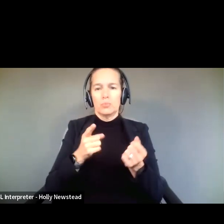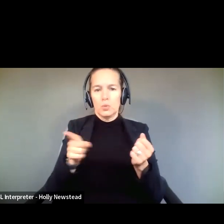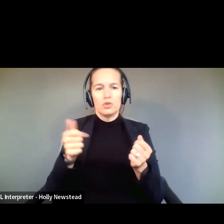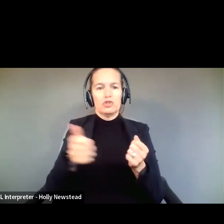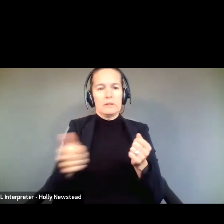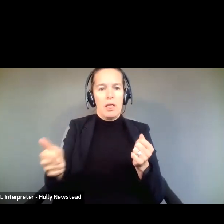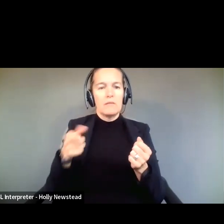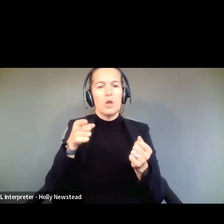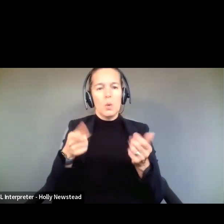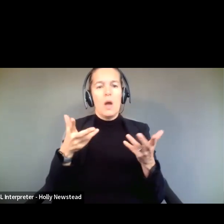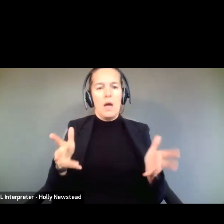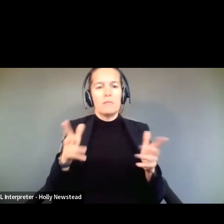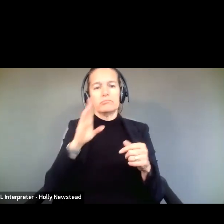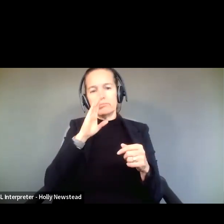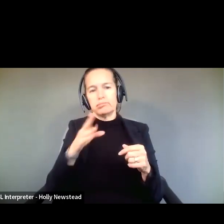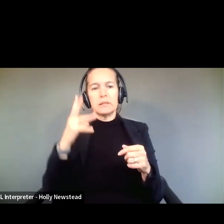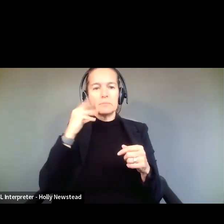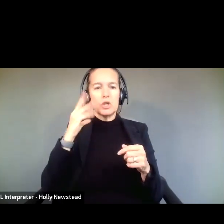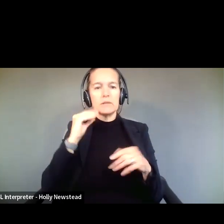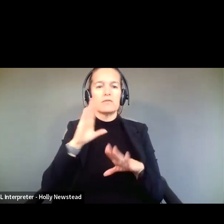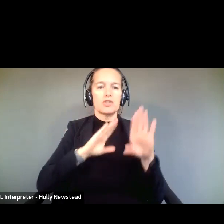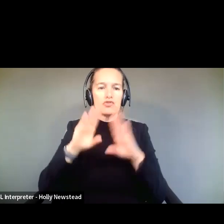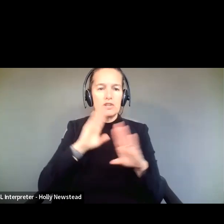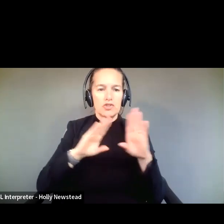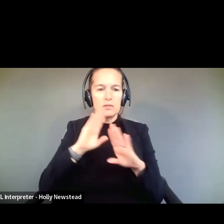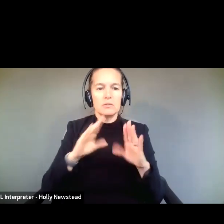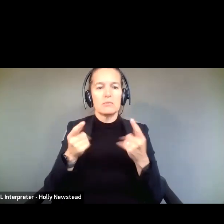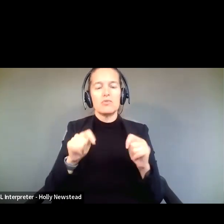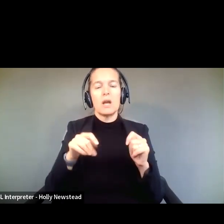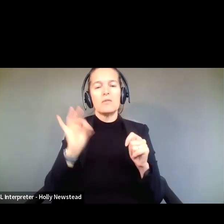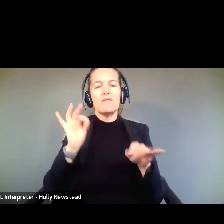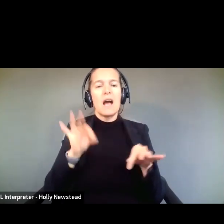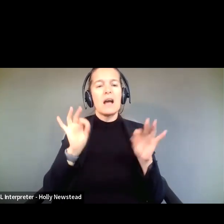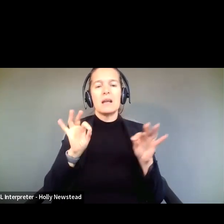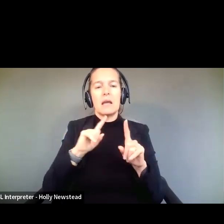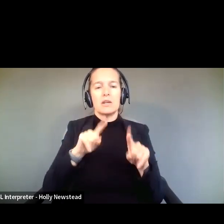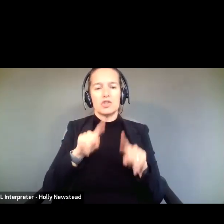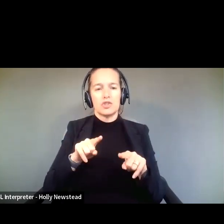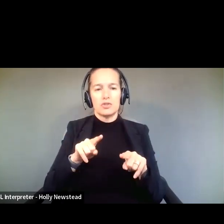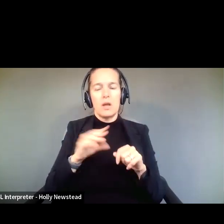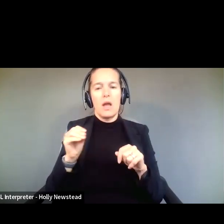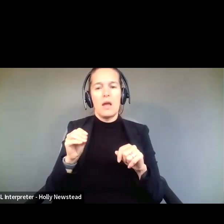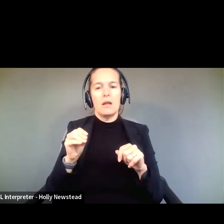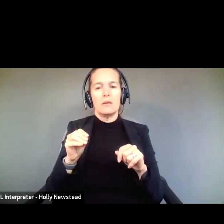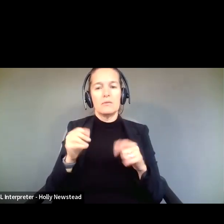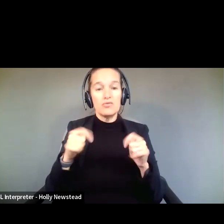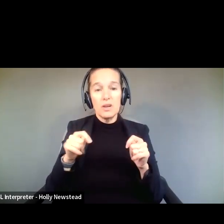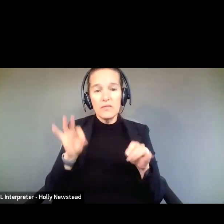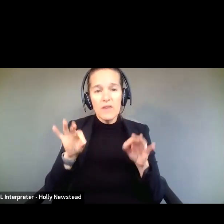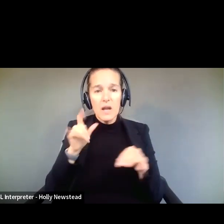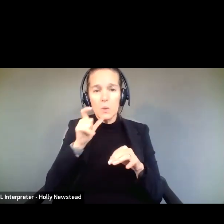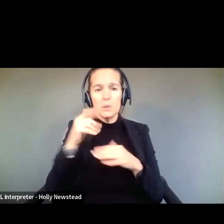You've directly experienced the frustrations of trying to find answers and trying to find who's